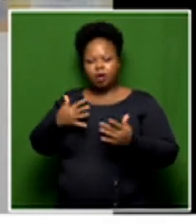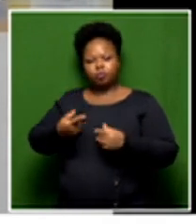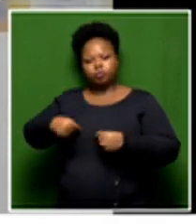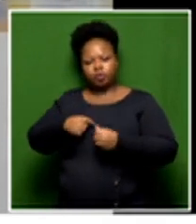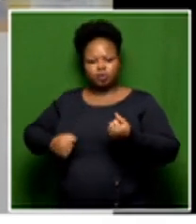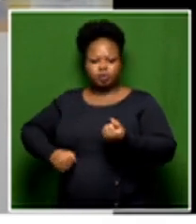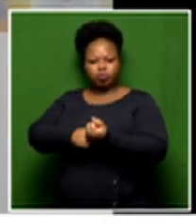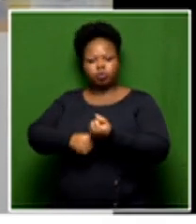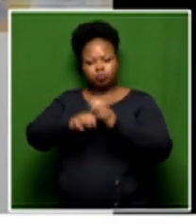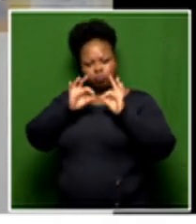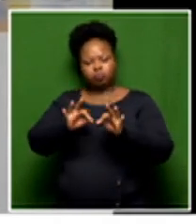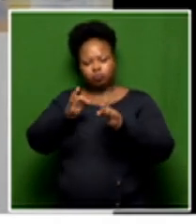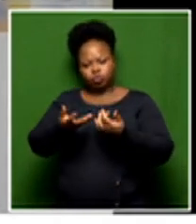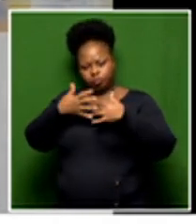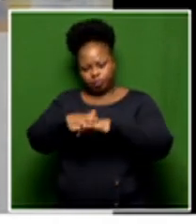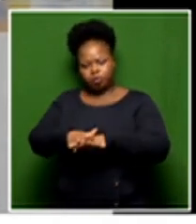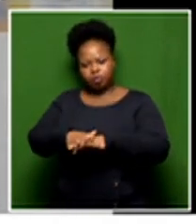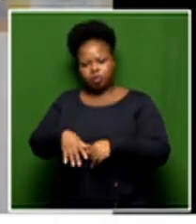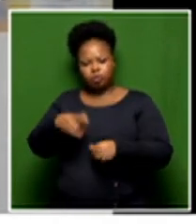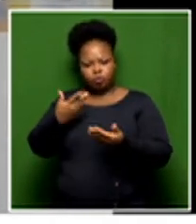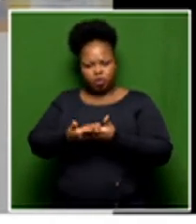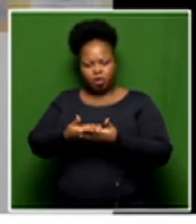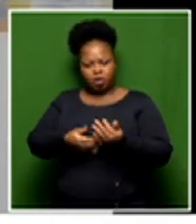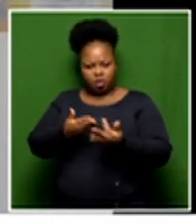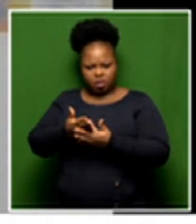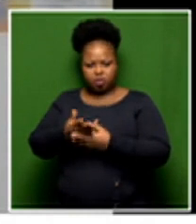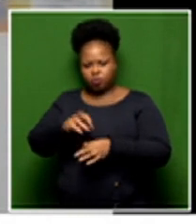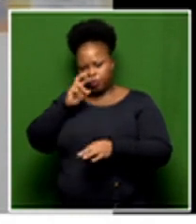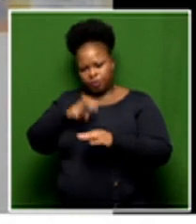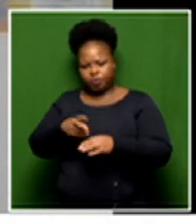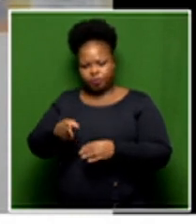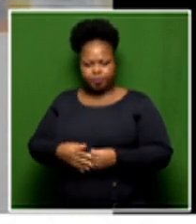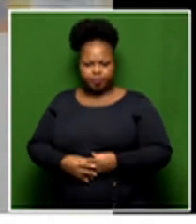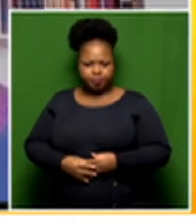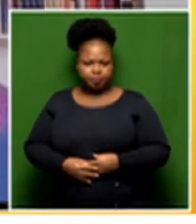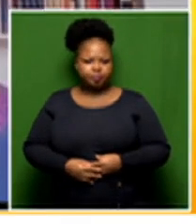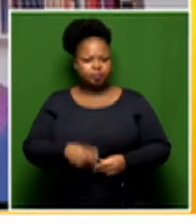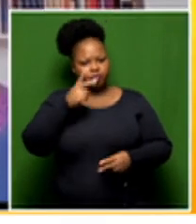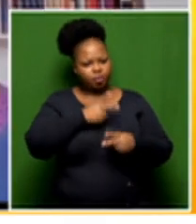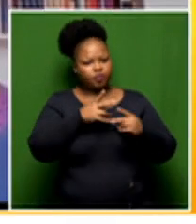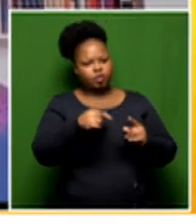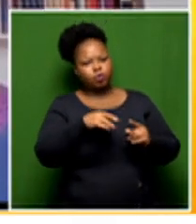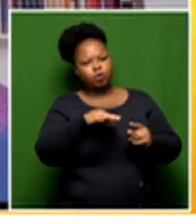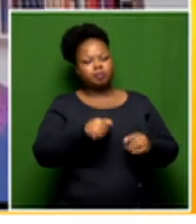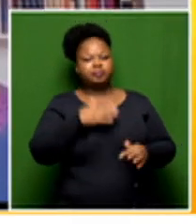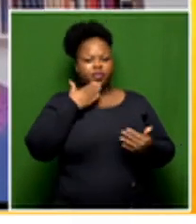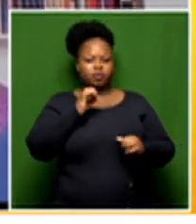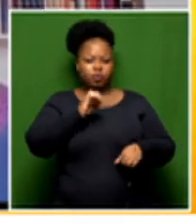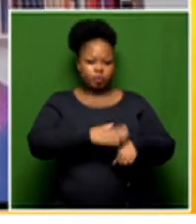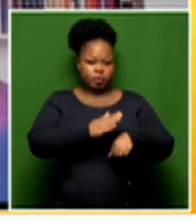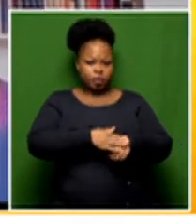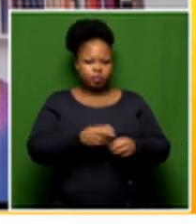appropriate implementation to allow access when it's needed. Professor Ameena Goga, thanks so much for your